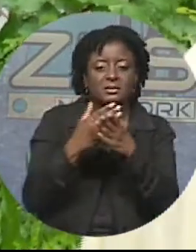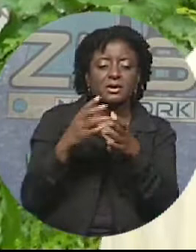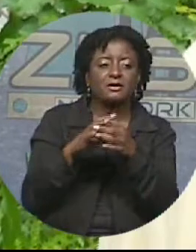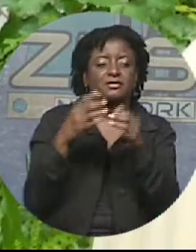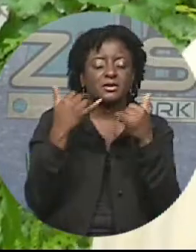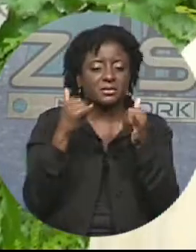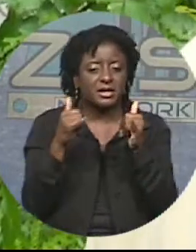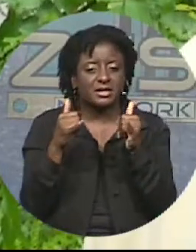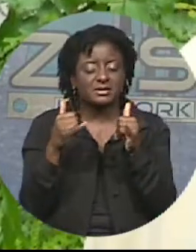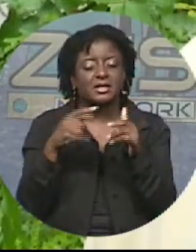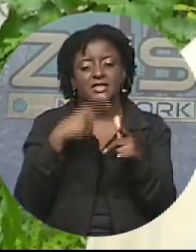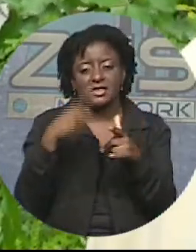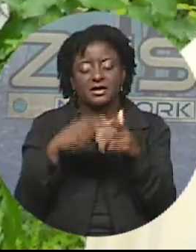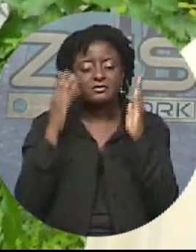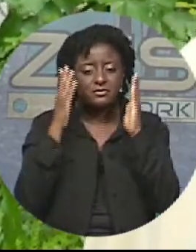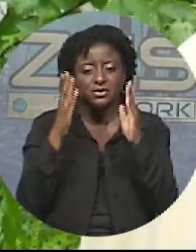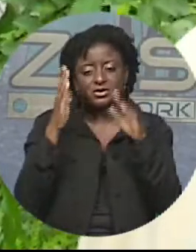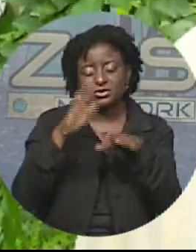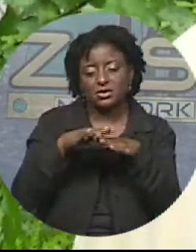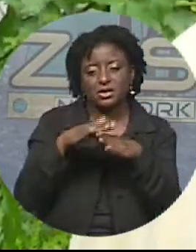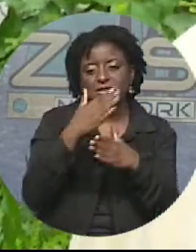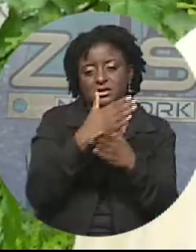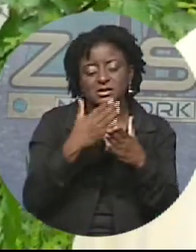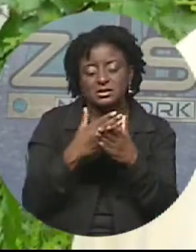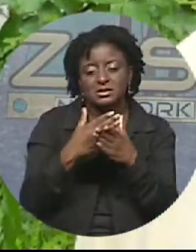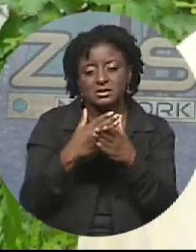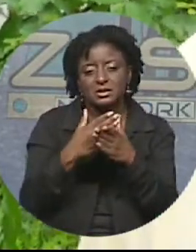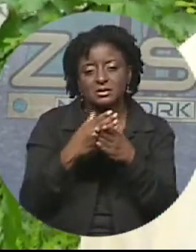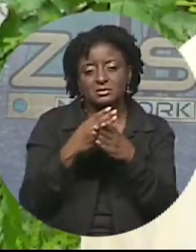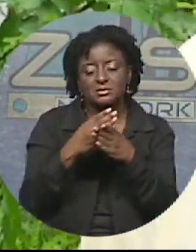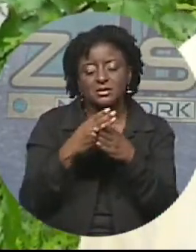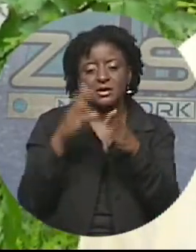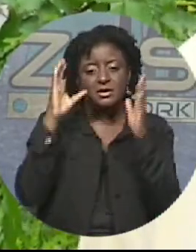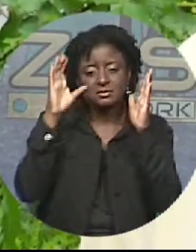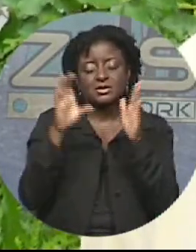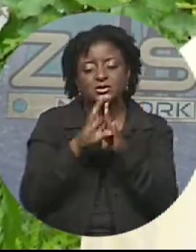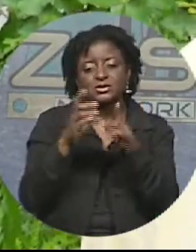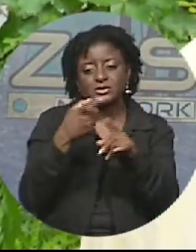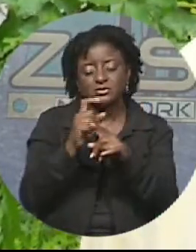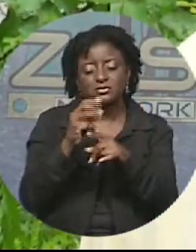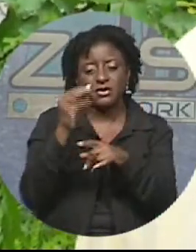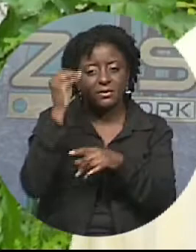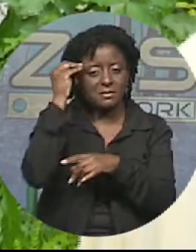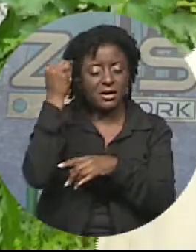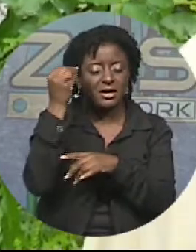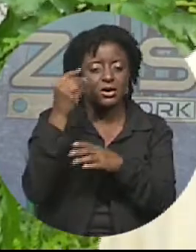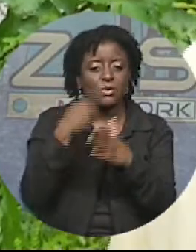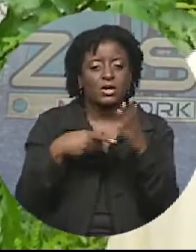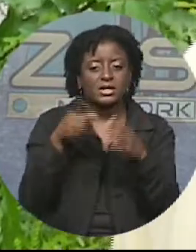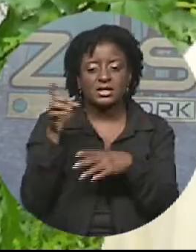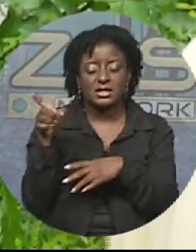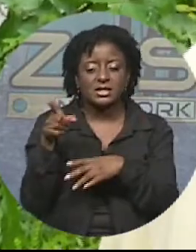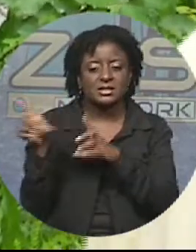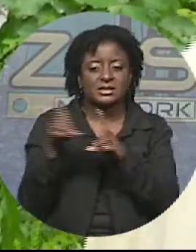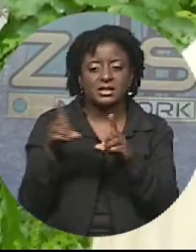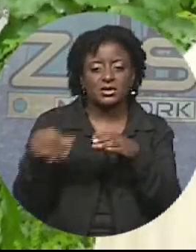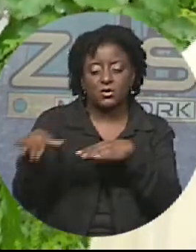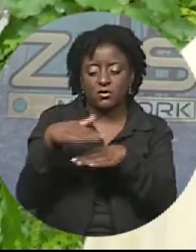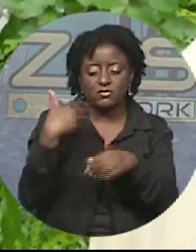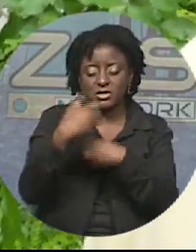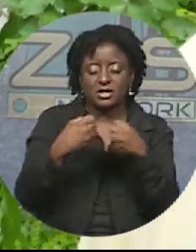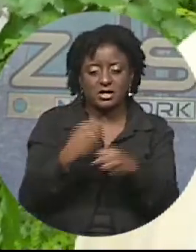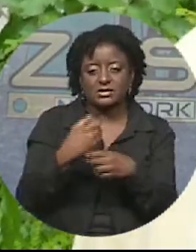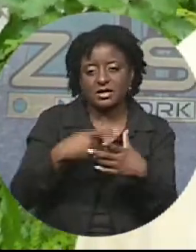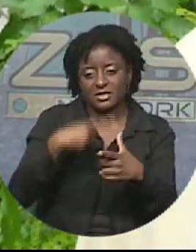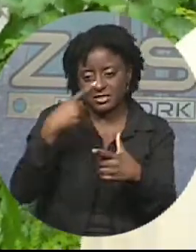of course, focus on some footage from Mike, what he has done over the years. And, of course, then the big